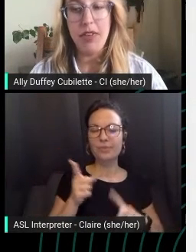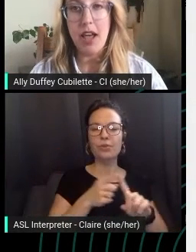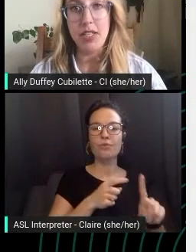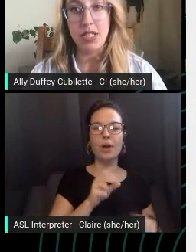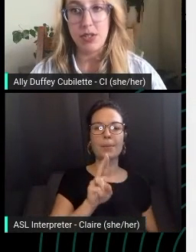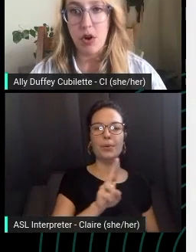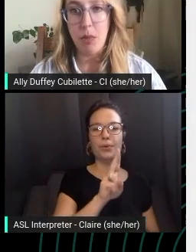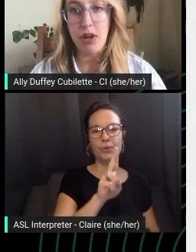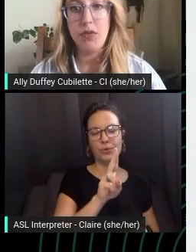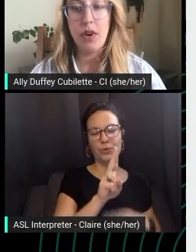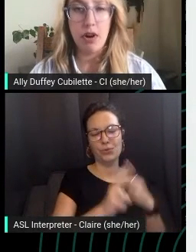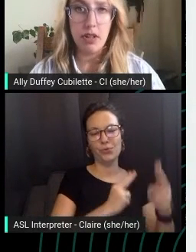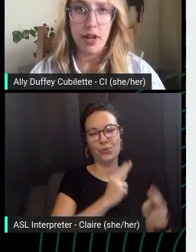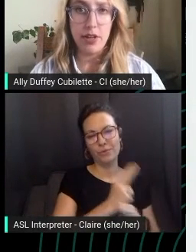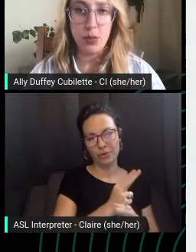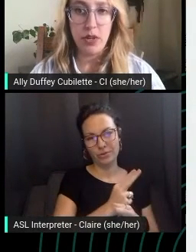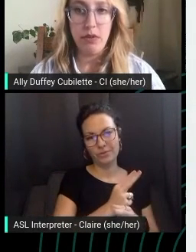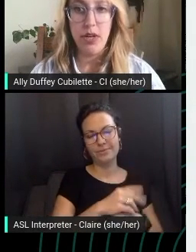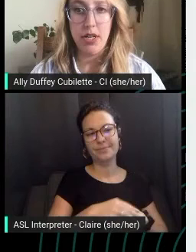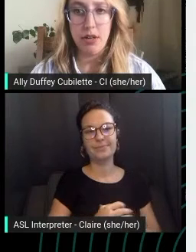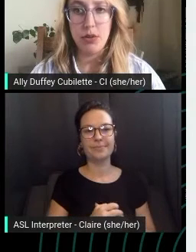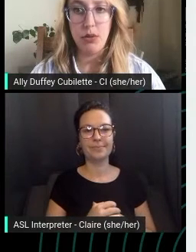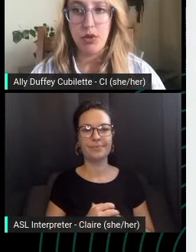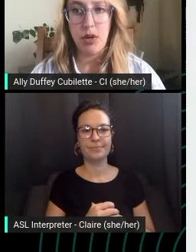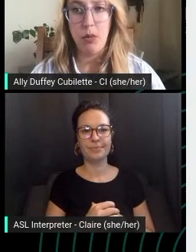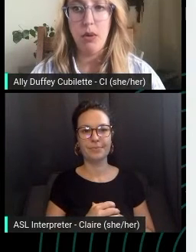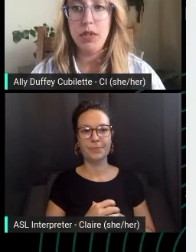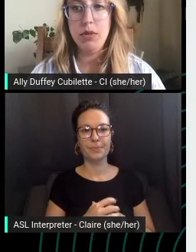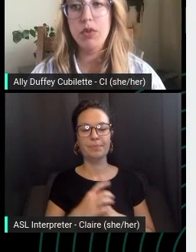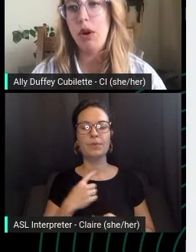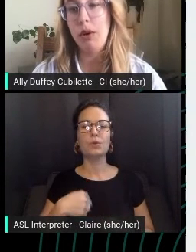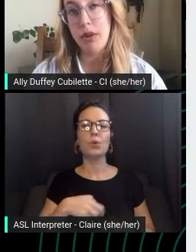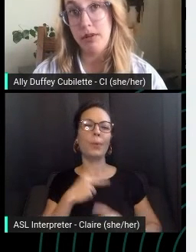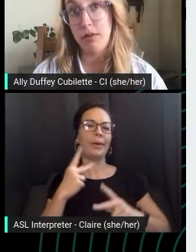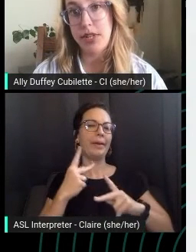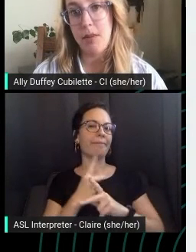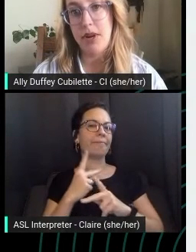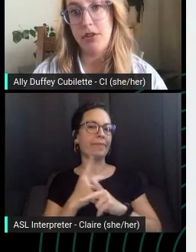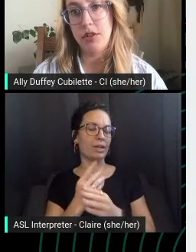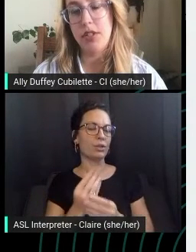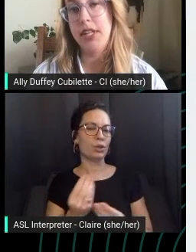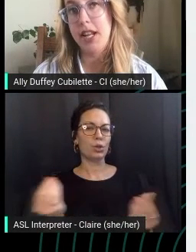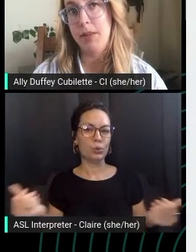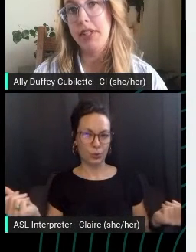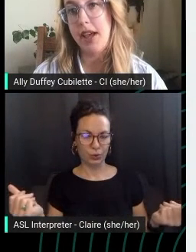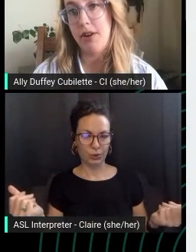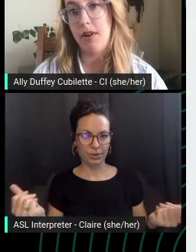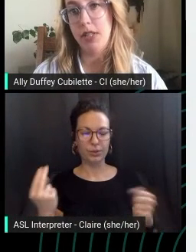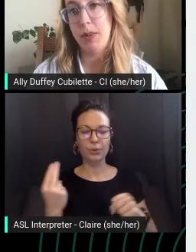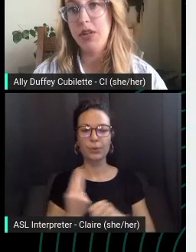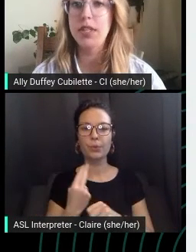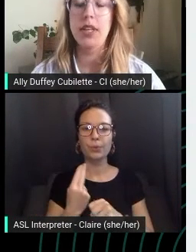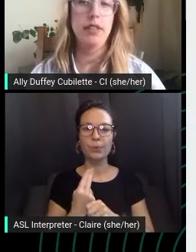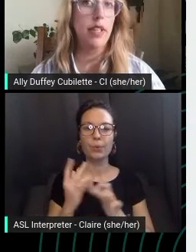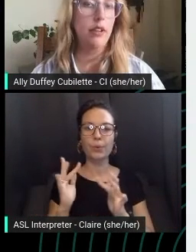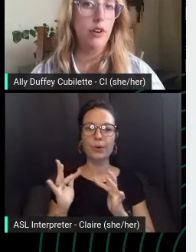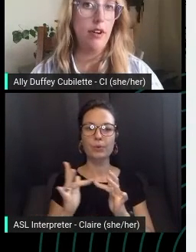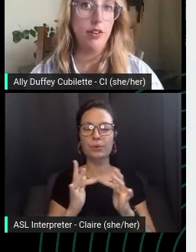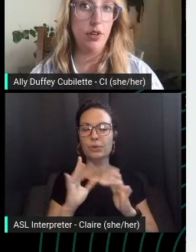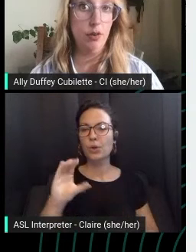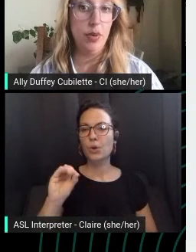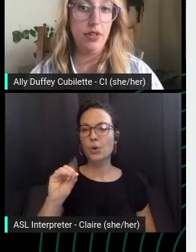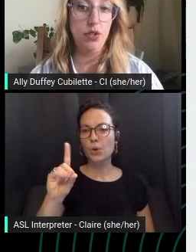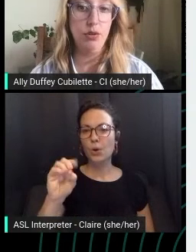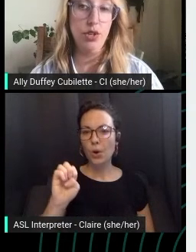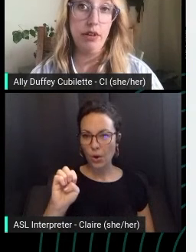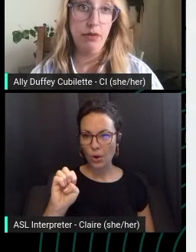type of analysis so much for our clients, we've created a solution where we use code in Google Tag Manager to dynamically categorize pages and send our